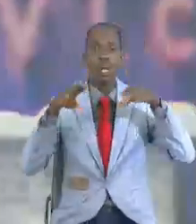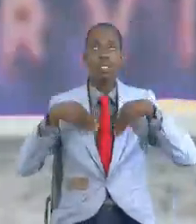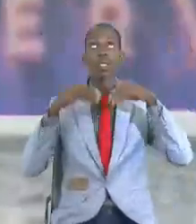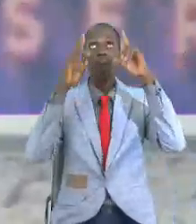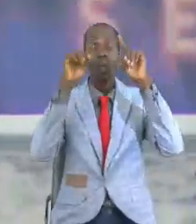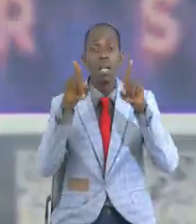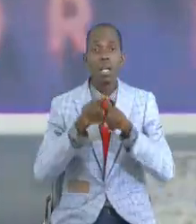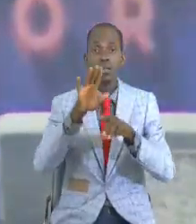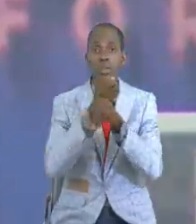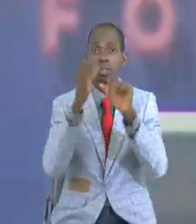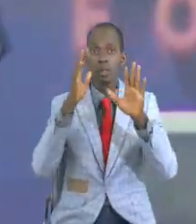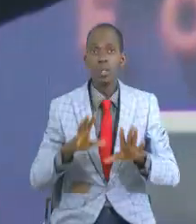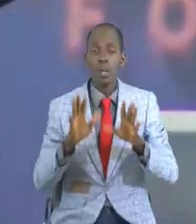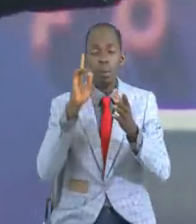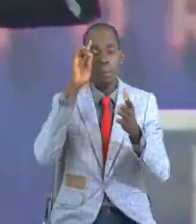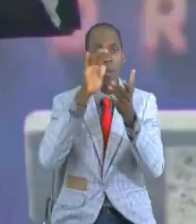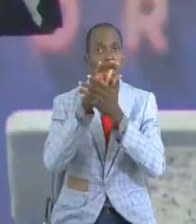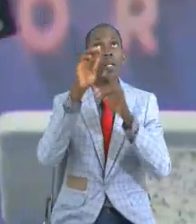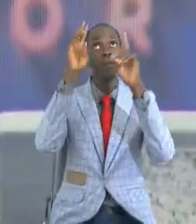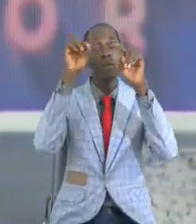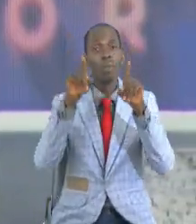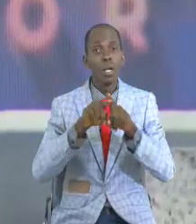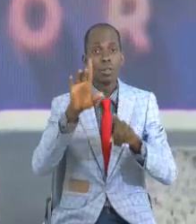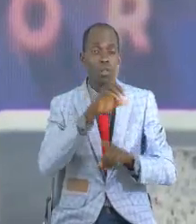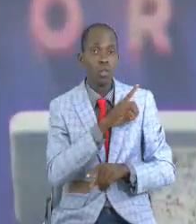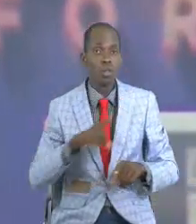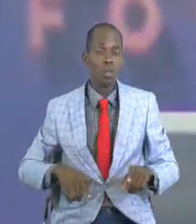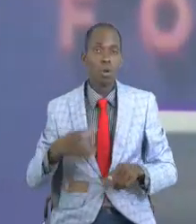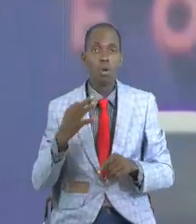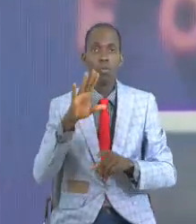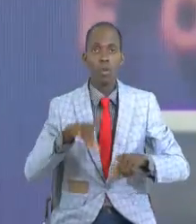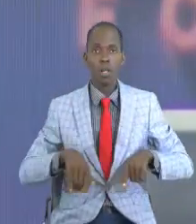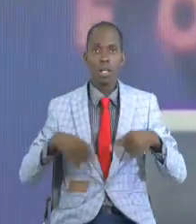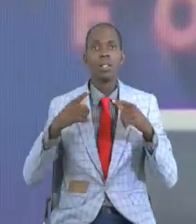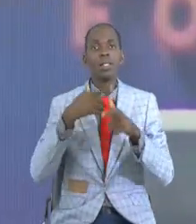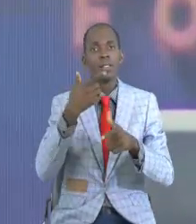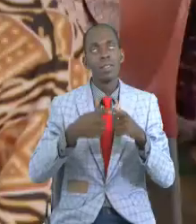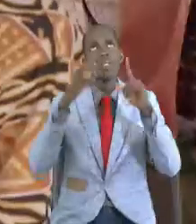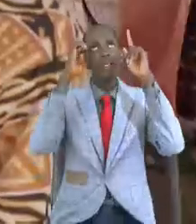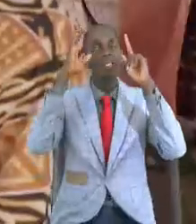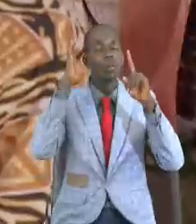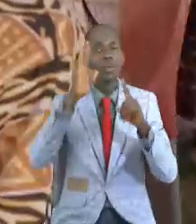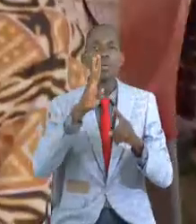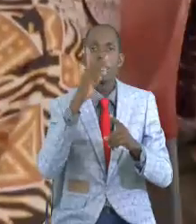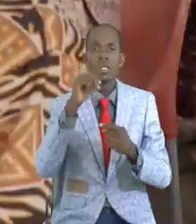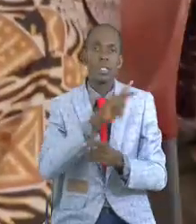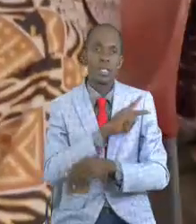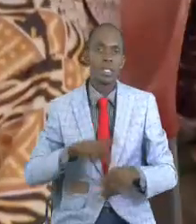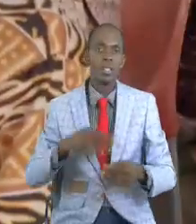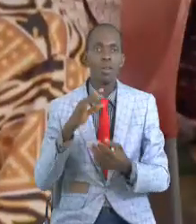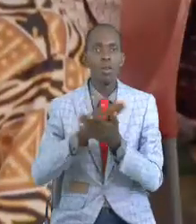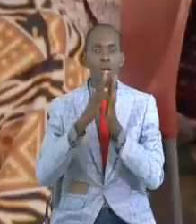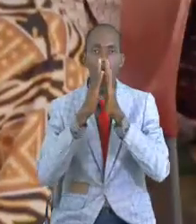you believe him as Lord, the Lord of your life. He'll be the king of peace in your life. He'll be the king